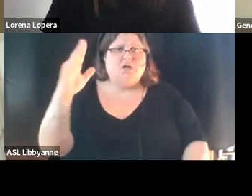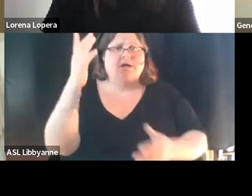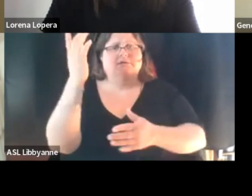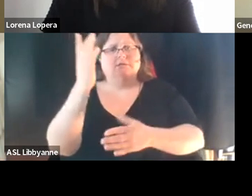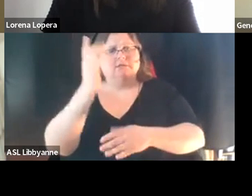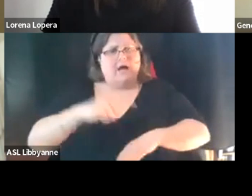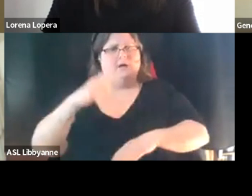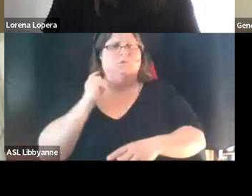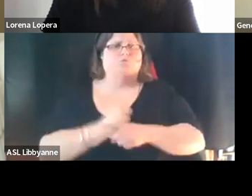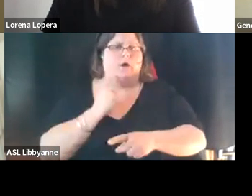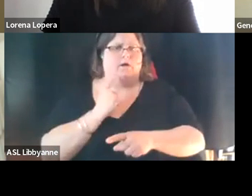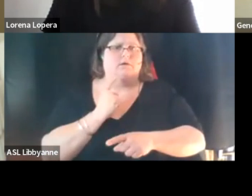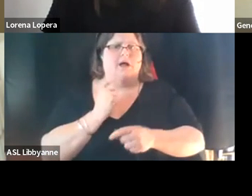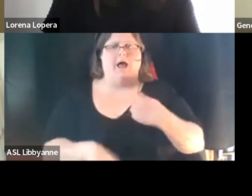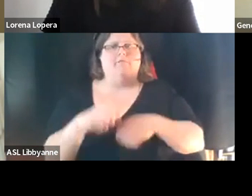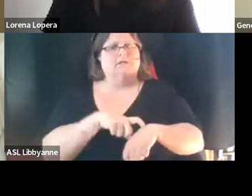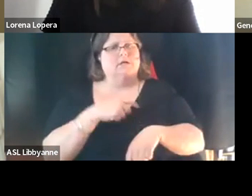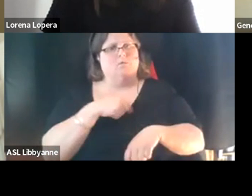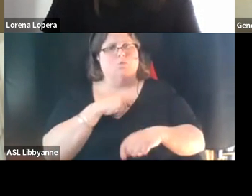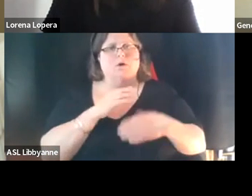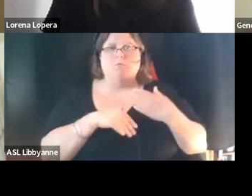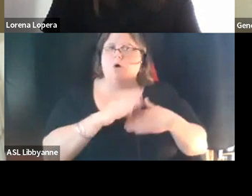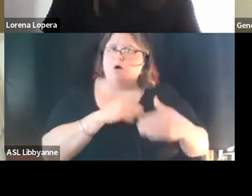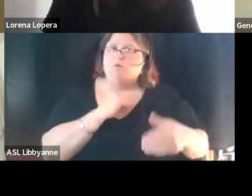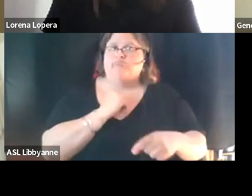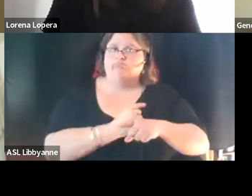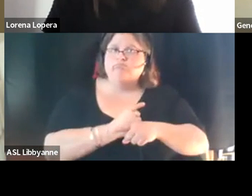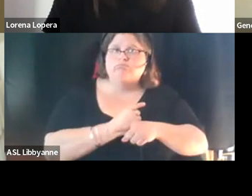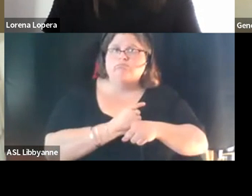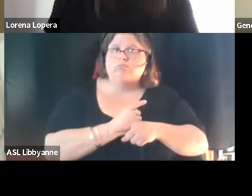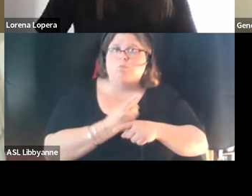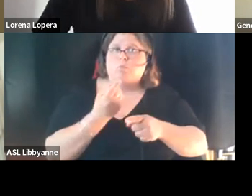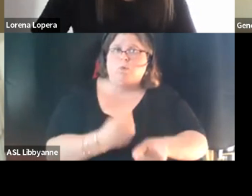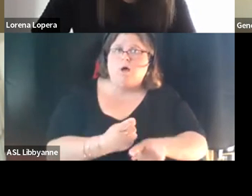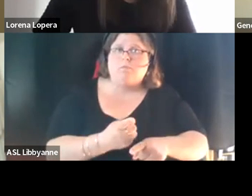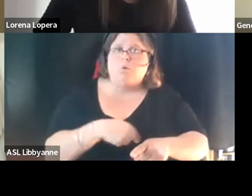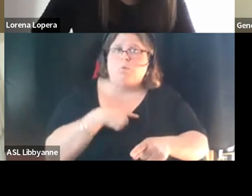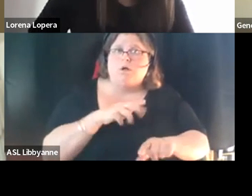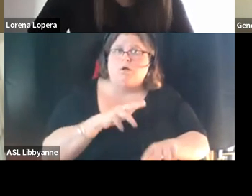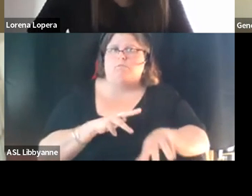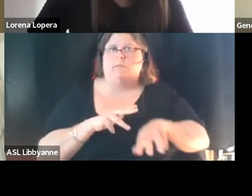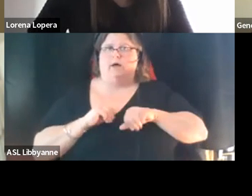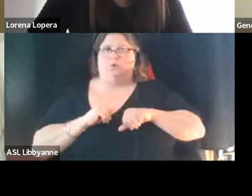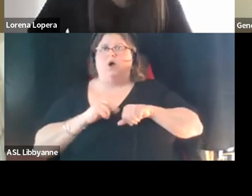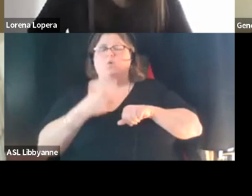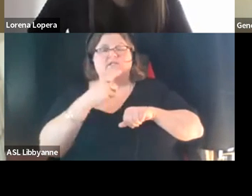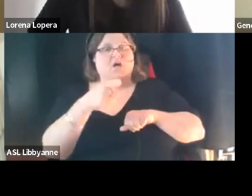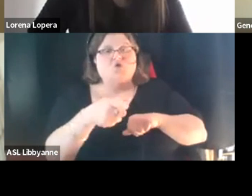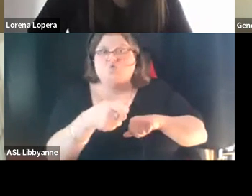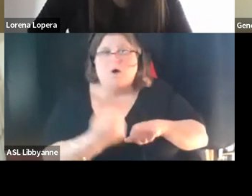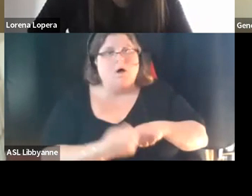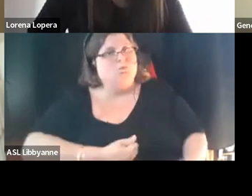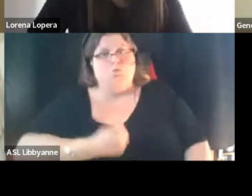right? And every time we start making progress to get it right, we back away or we say, you got to go. I've